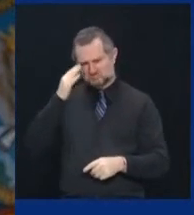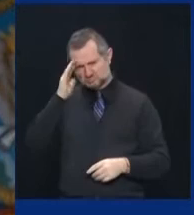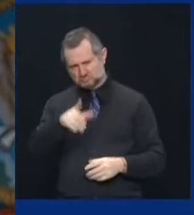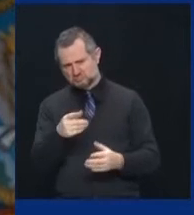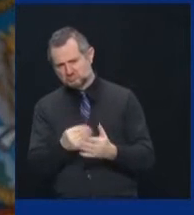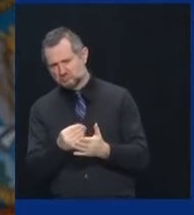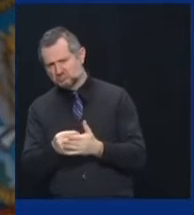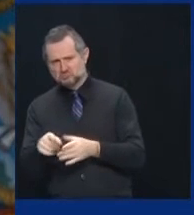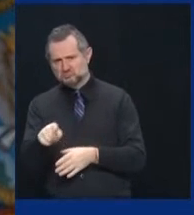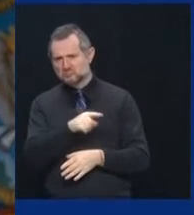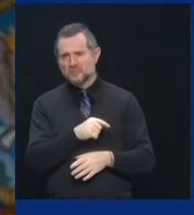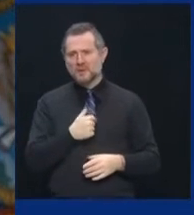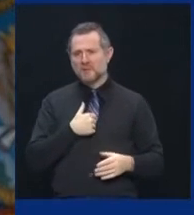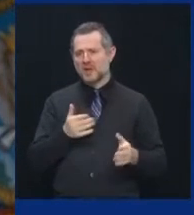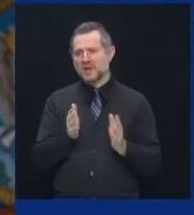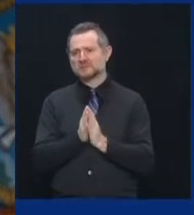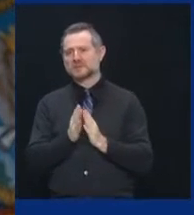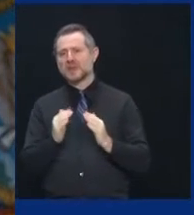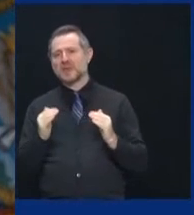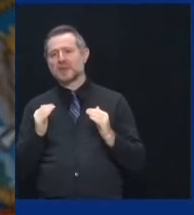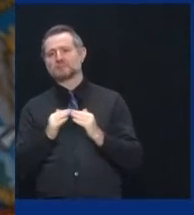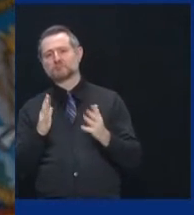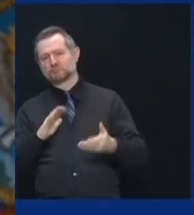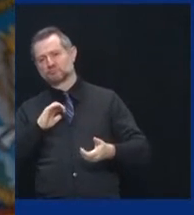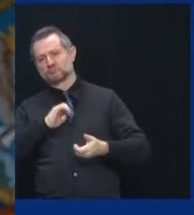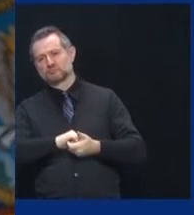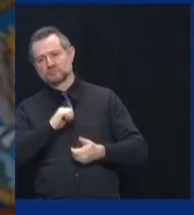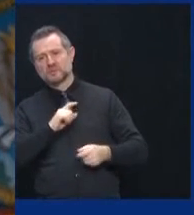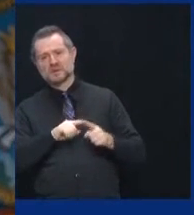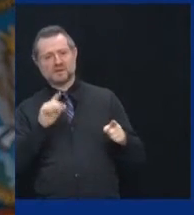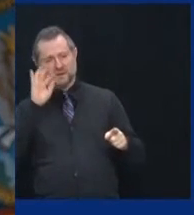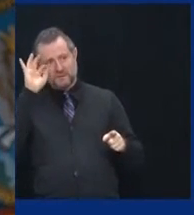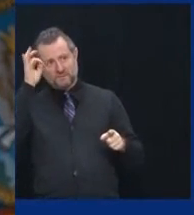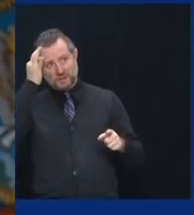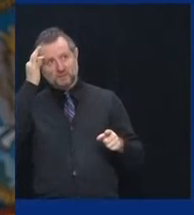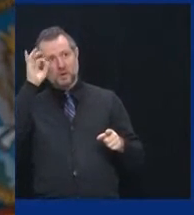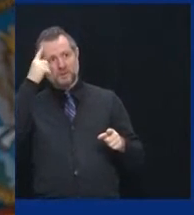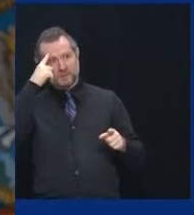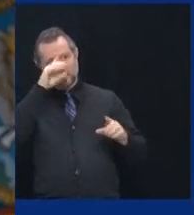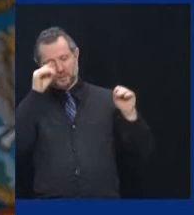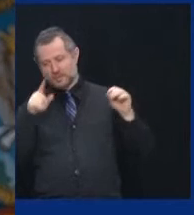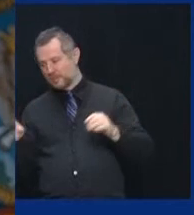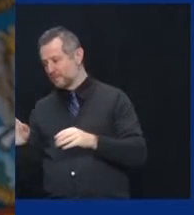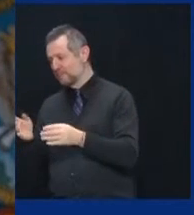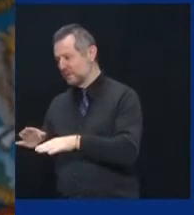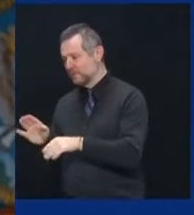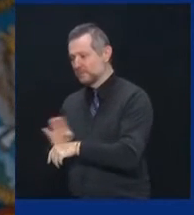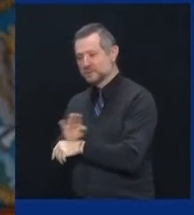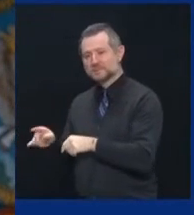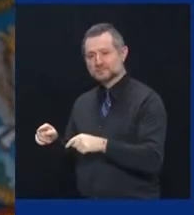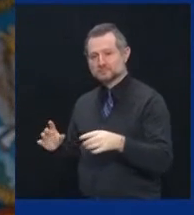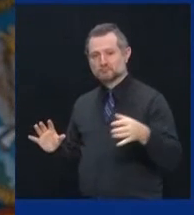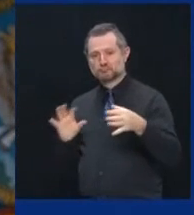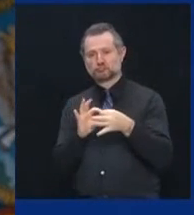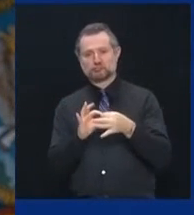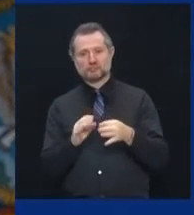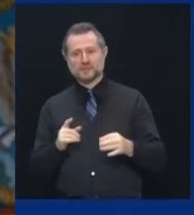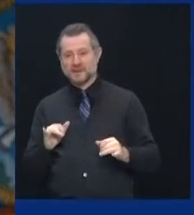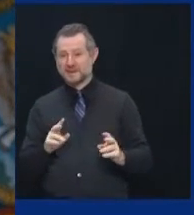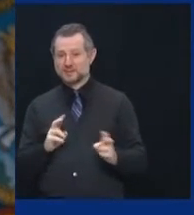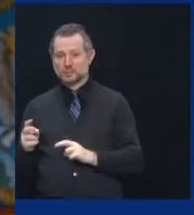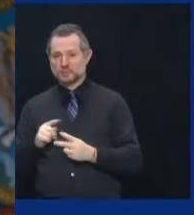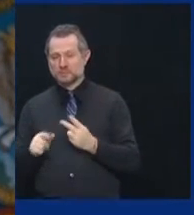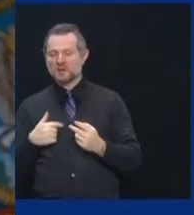for an equitable partnership from Washington. Those, my friends, are the immediate issues for our